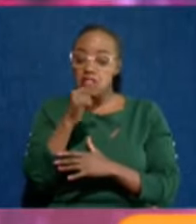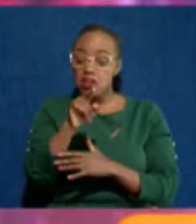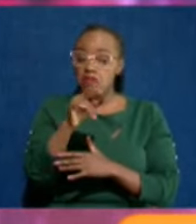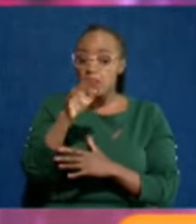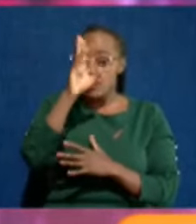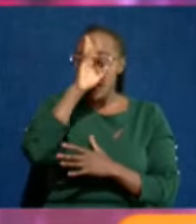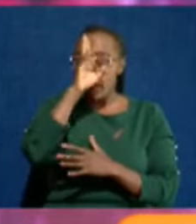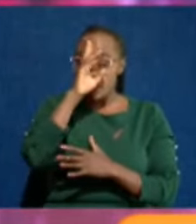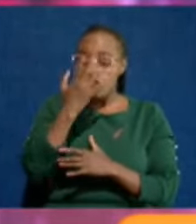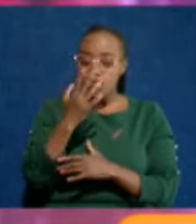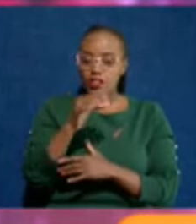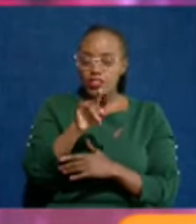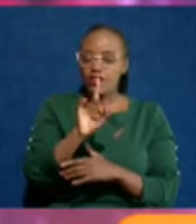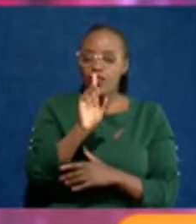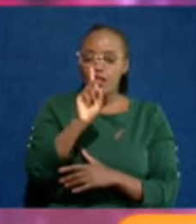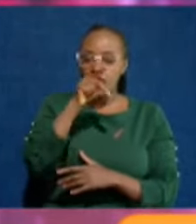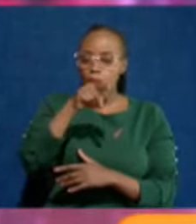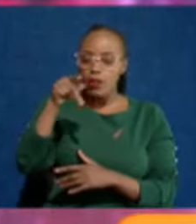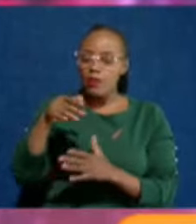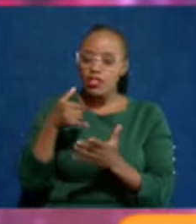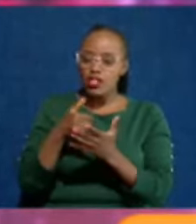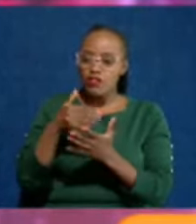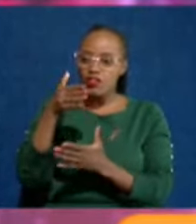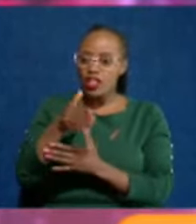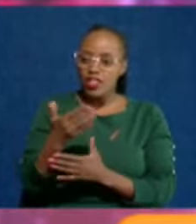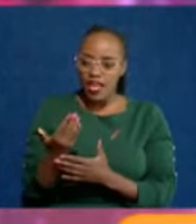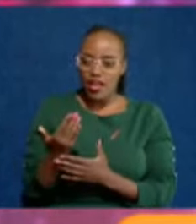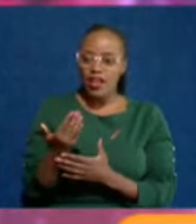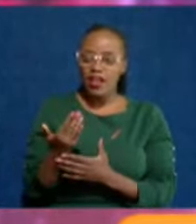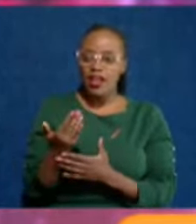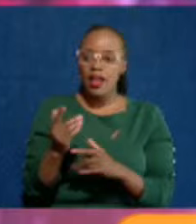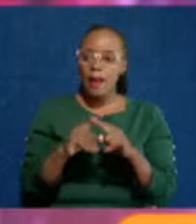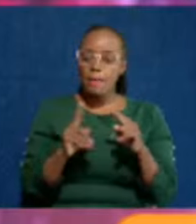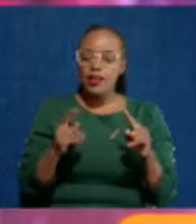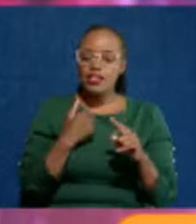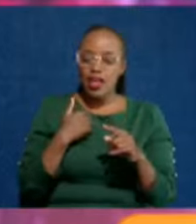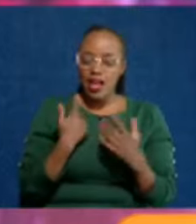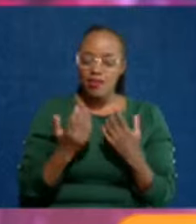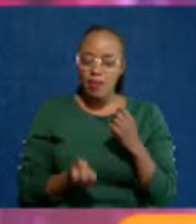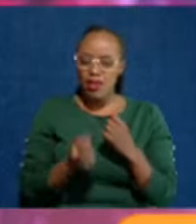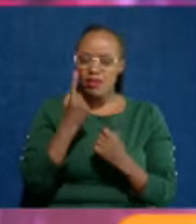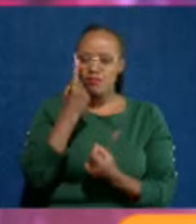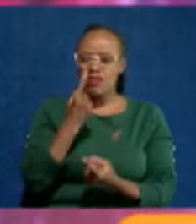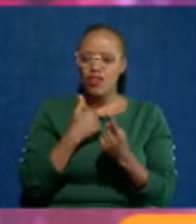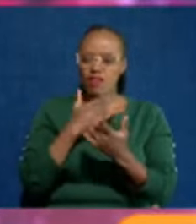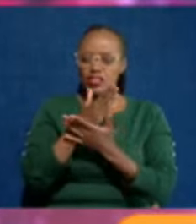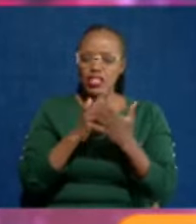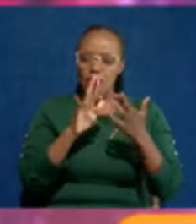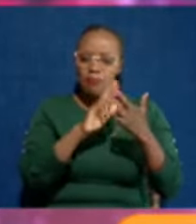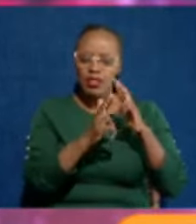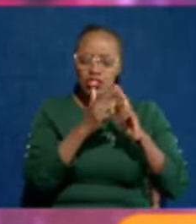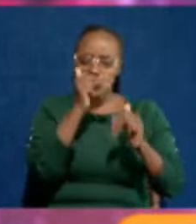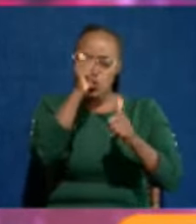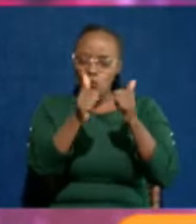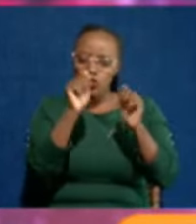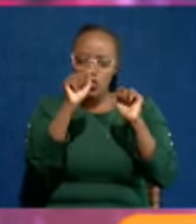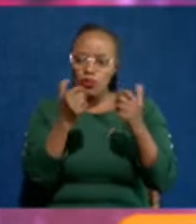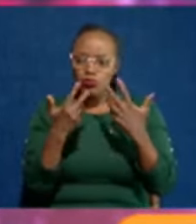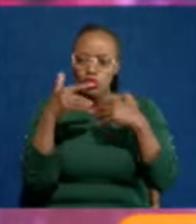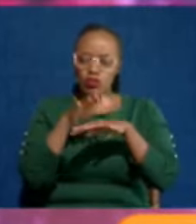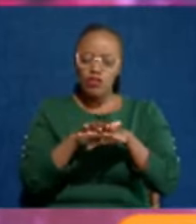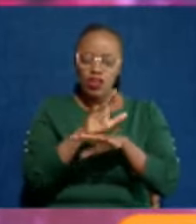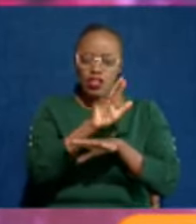the director of public prosecutions in the specific case of investigations, but there appears to be a sort of a relationship that may emerge in the